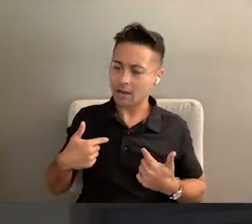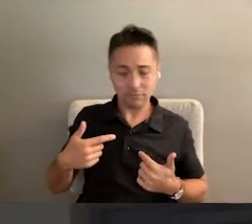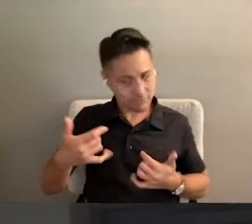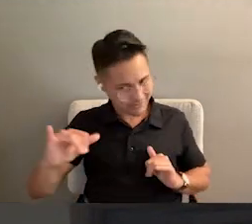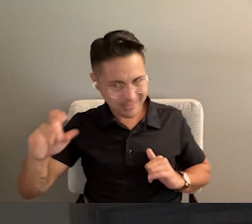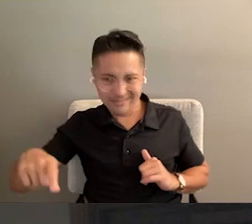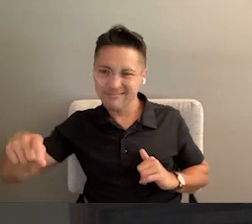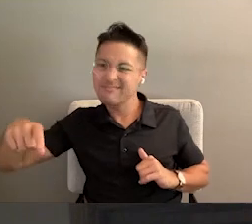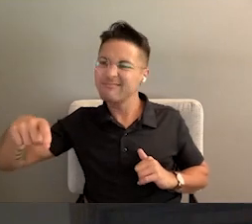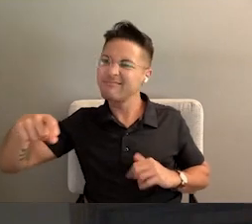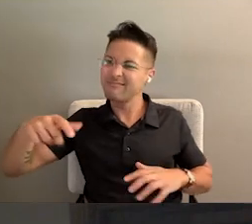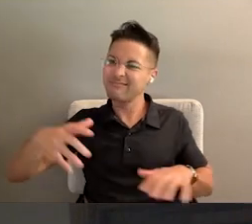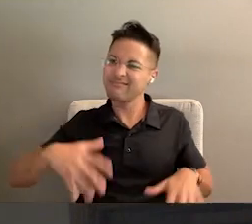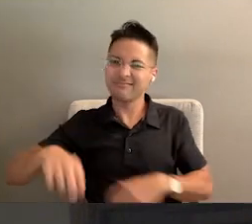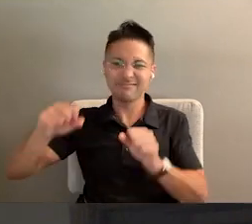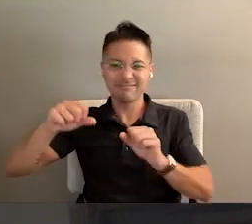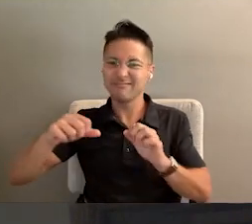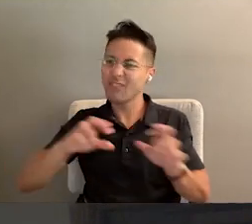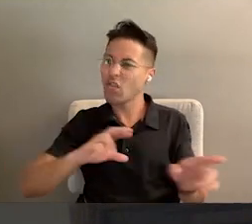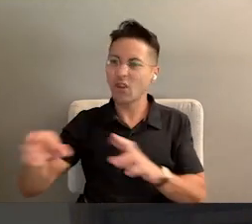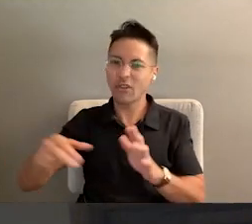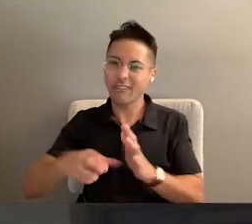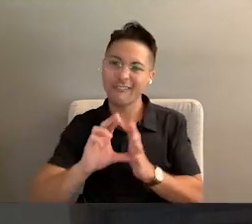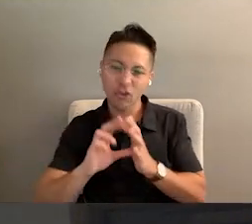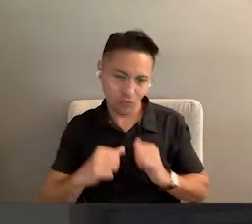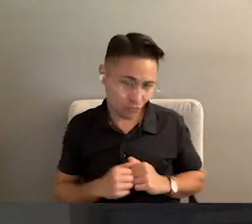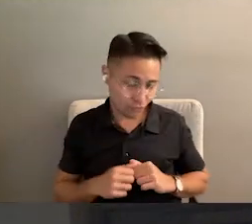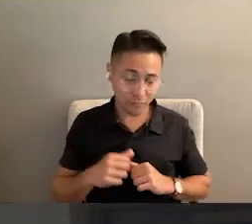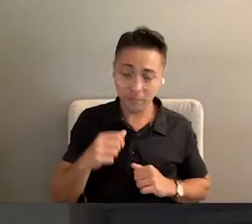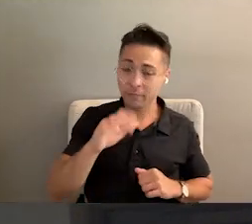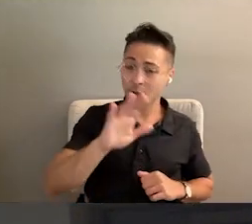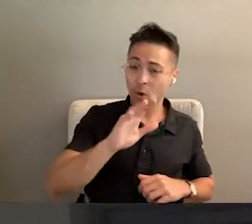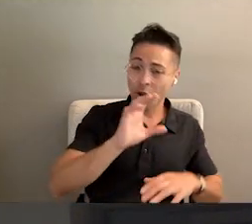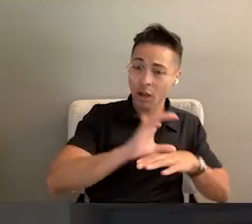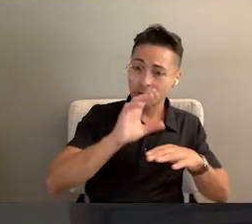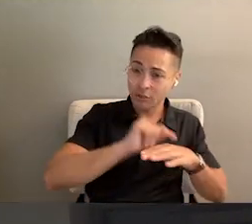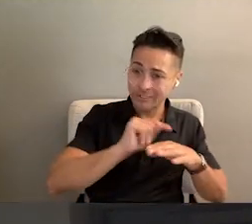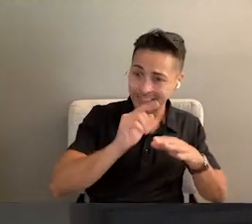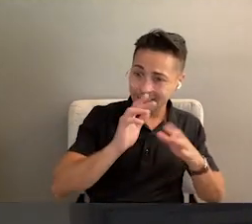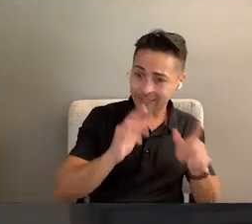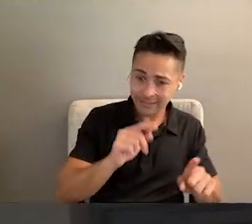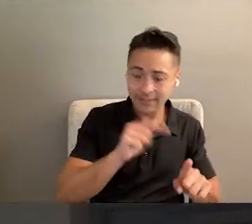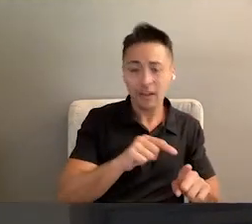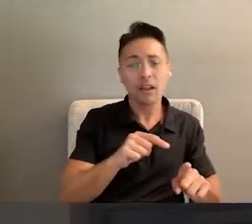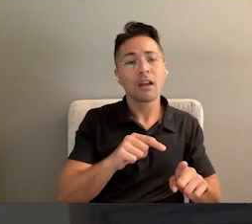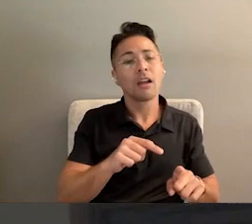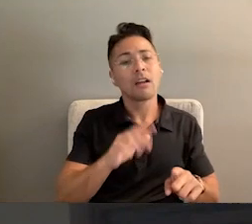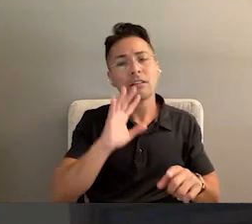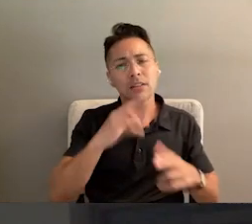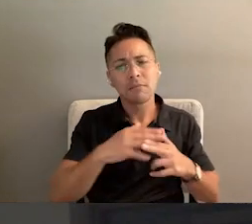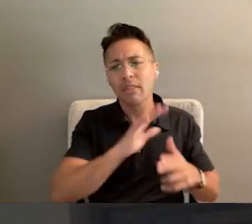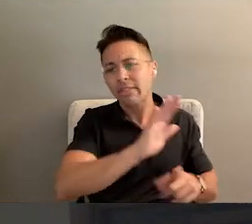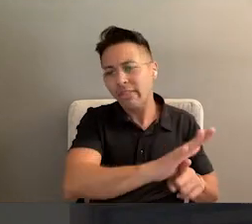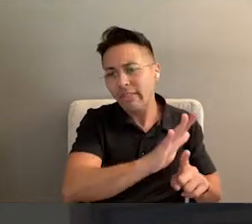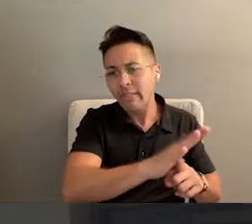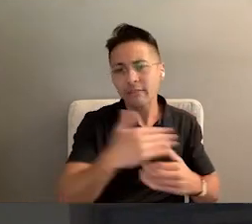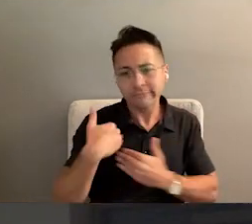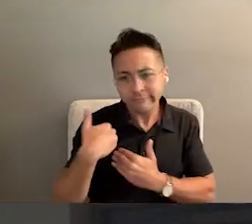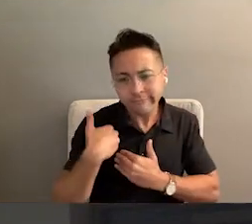consumer directed on the consumer, right? You still have to take the training, you still have to take that readiness review. Your